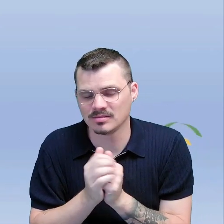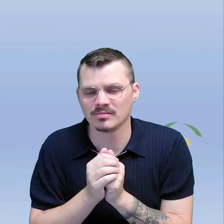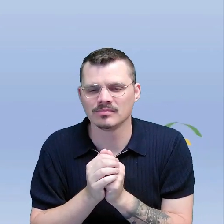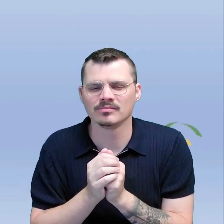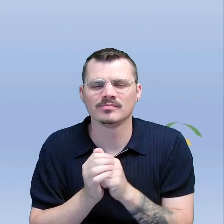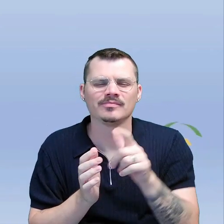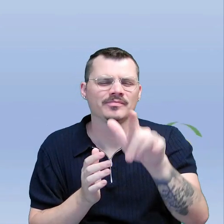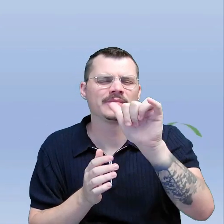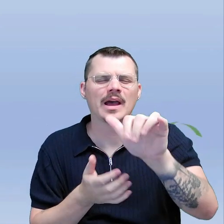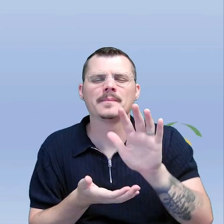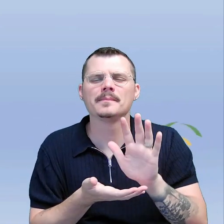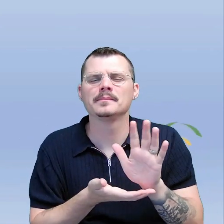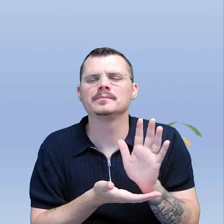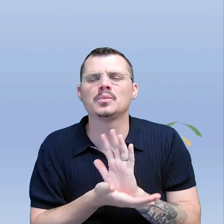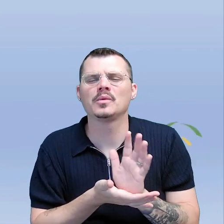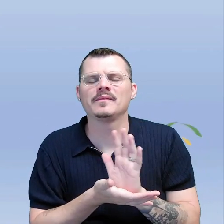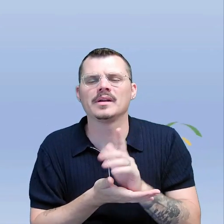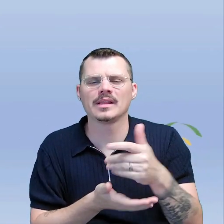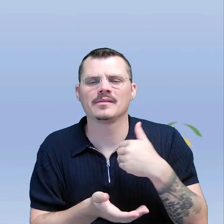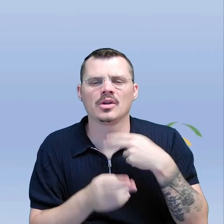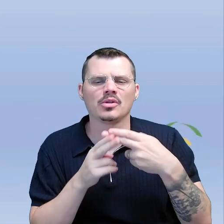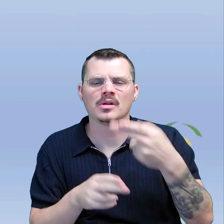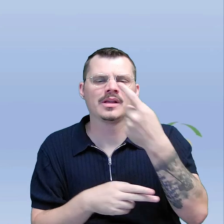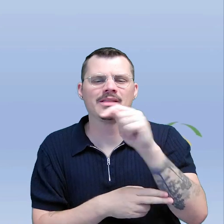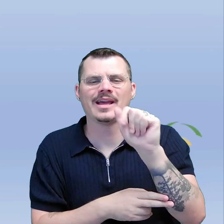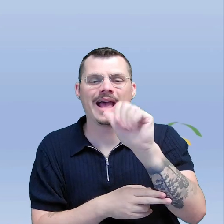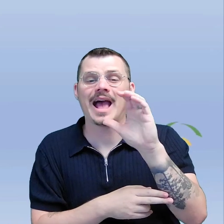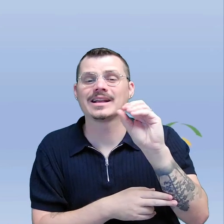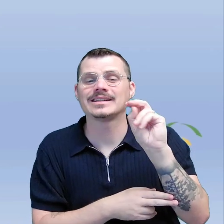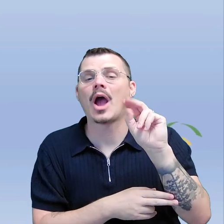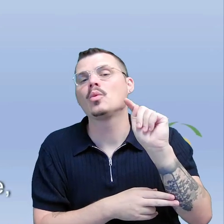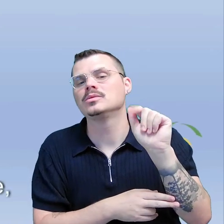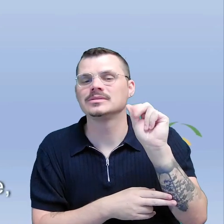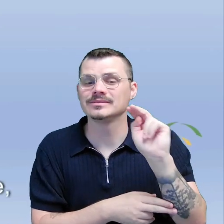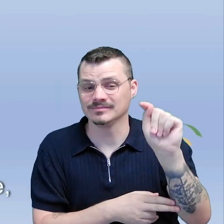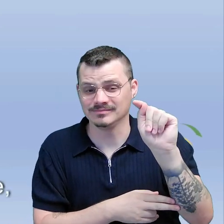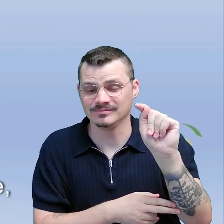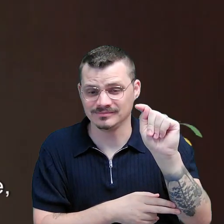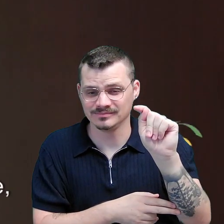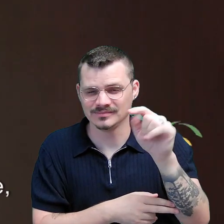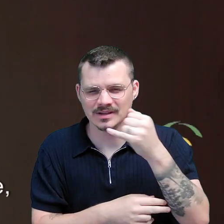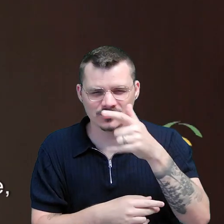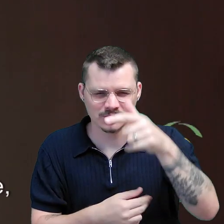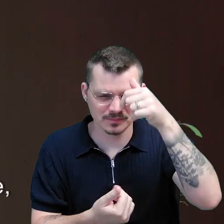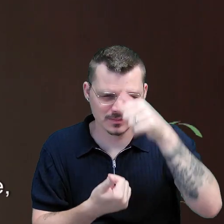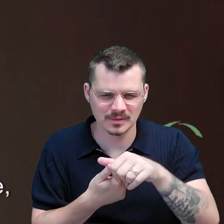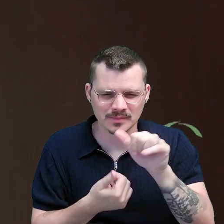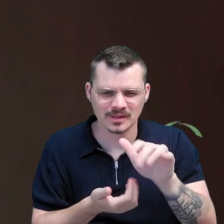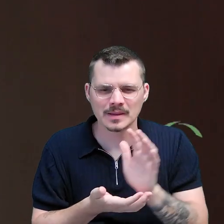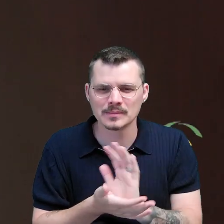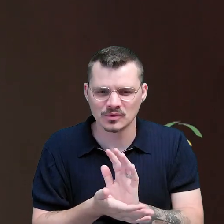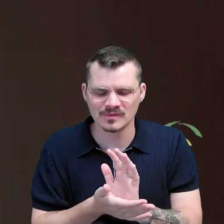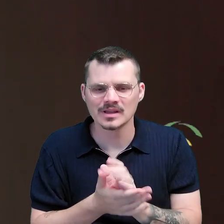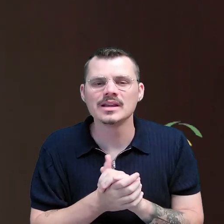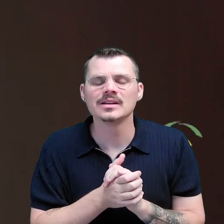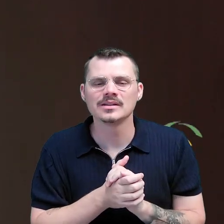things, that movie, the Accountant, of all things, if you remember that movie,